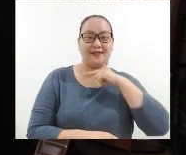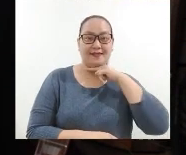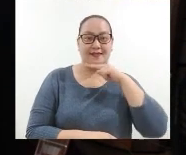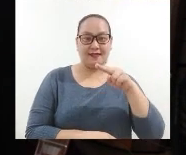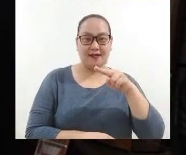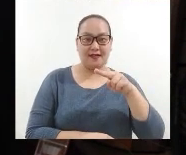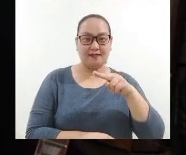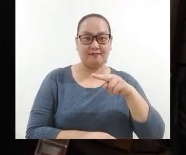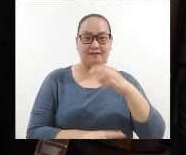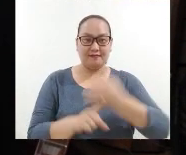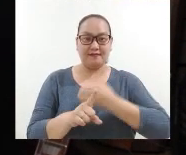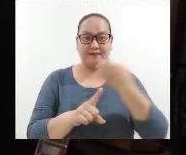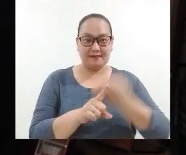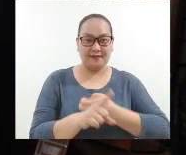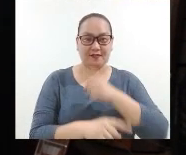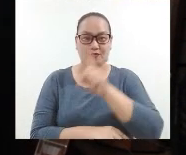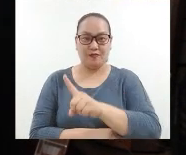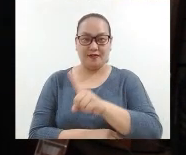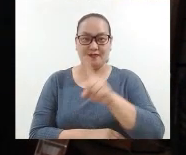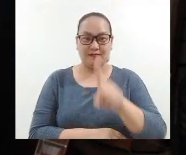quarter like